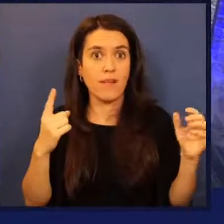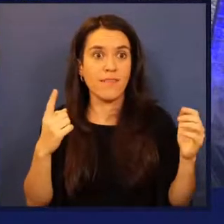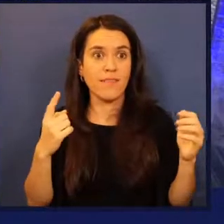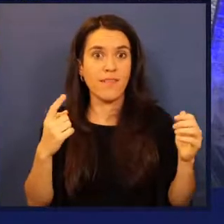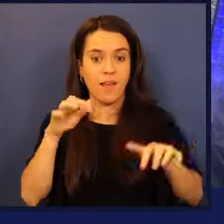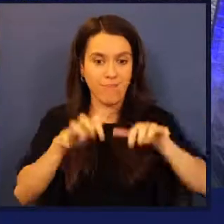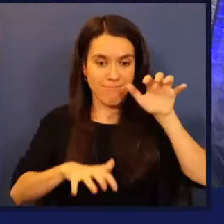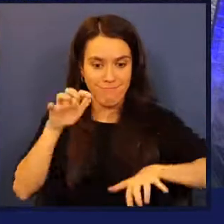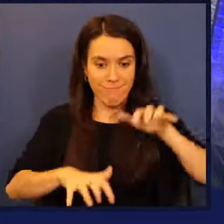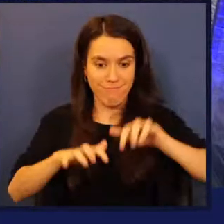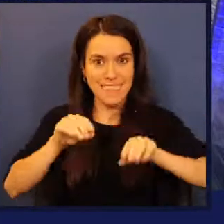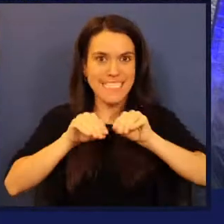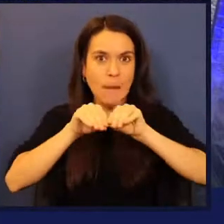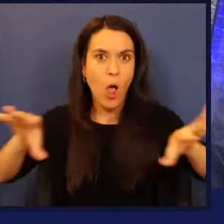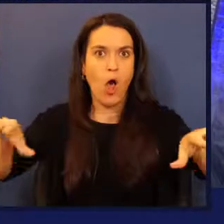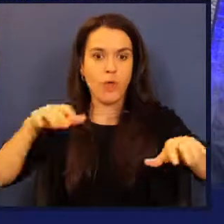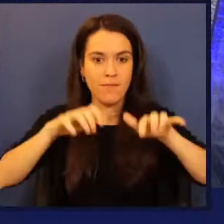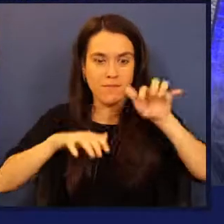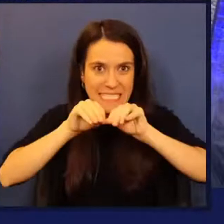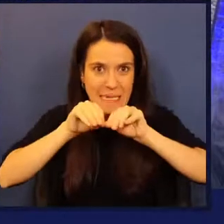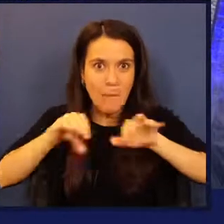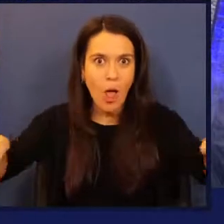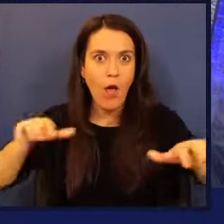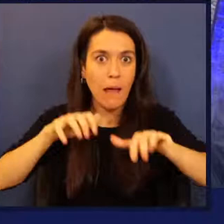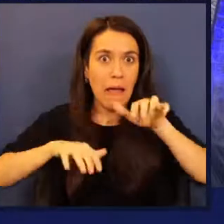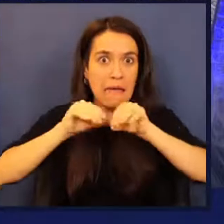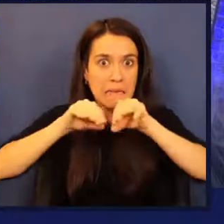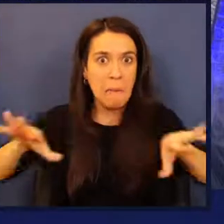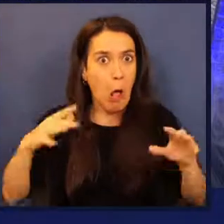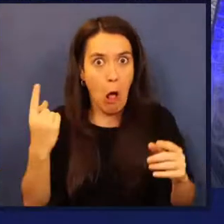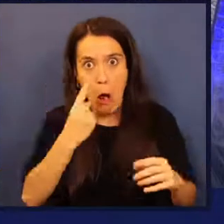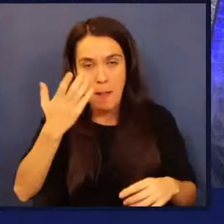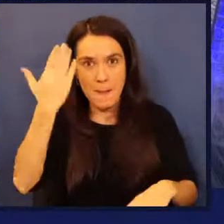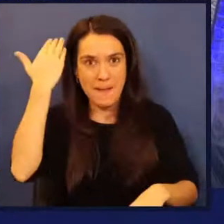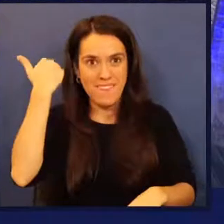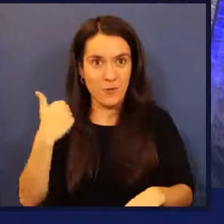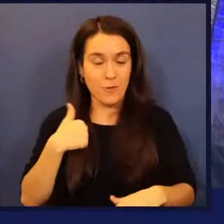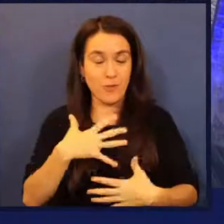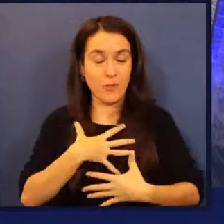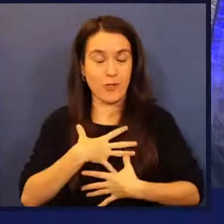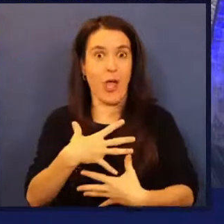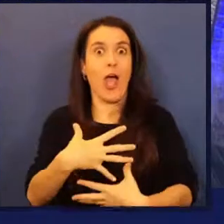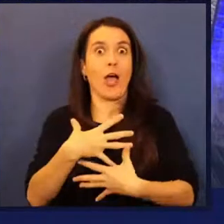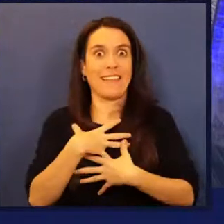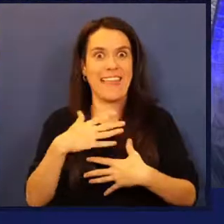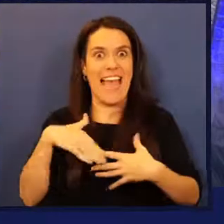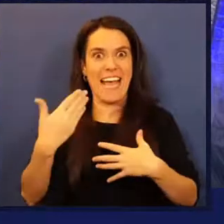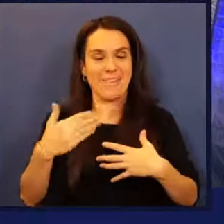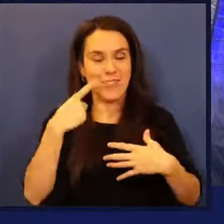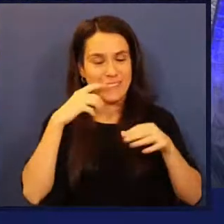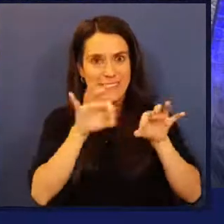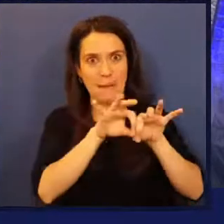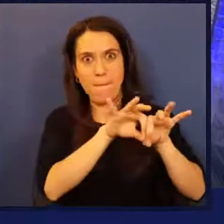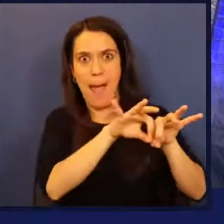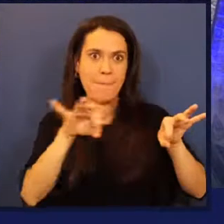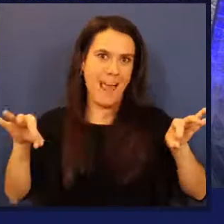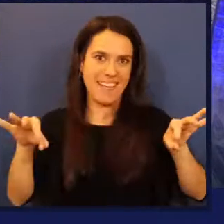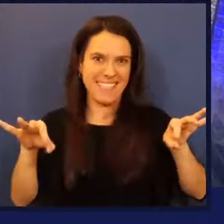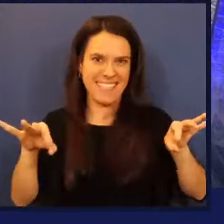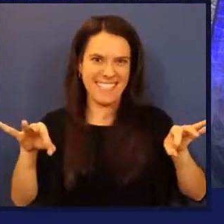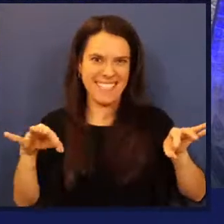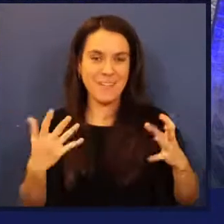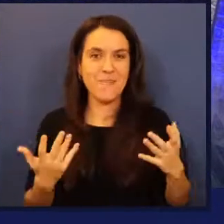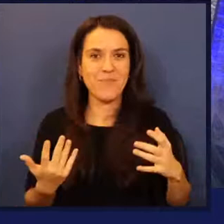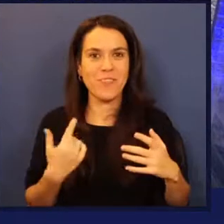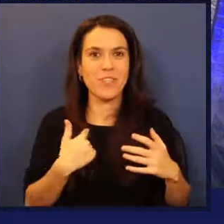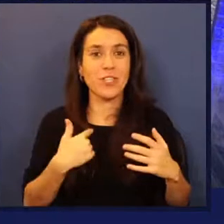keyboard, deploy. And so I was shocked to find, you know, I was like, and I was coming, similar to